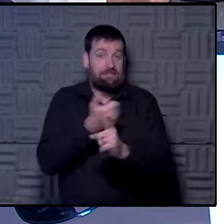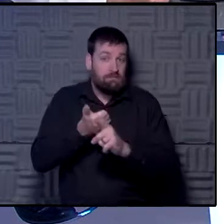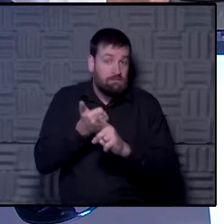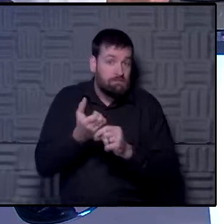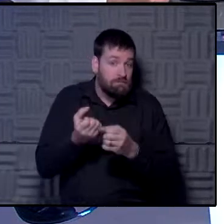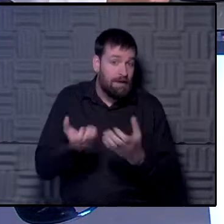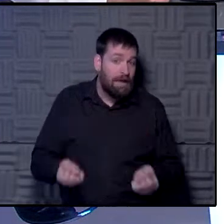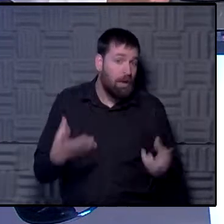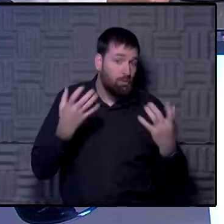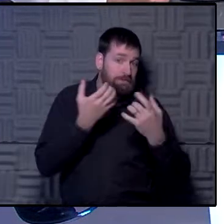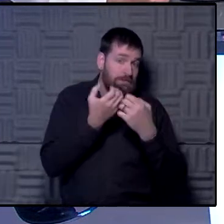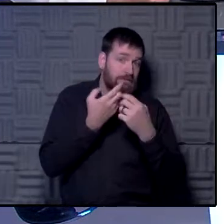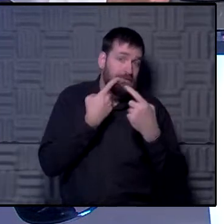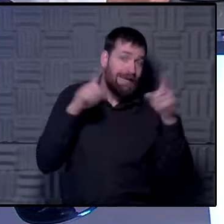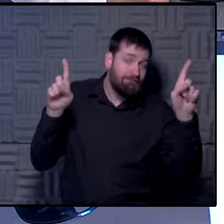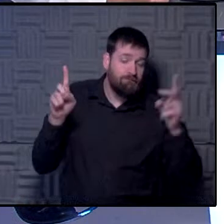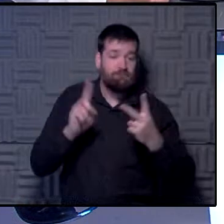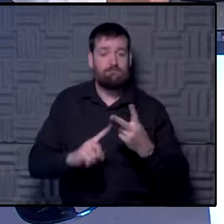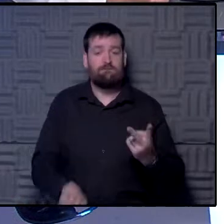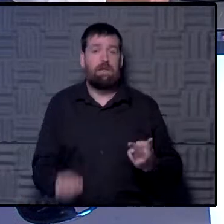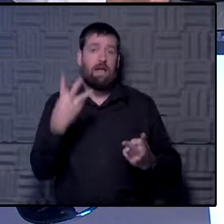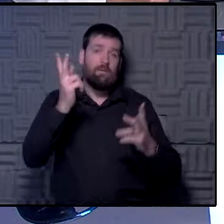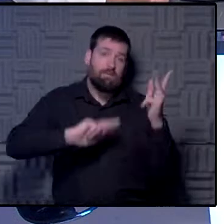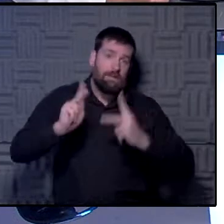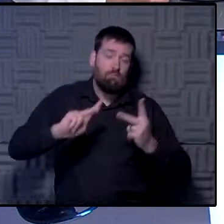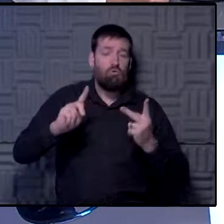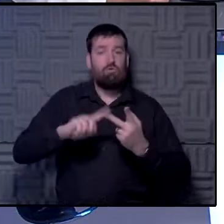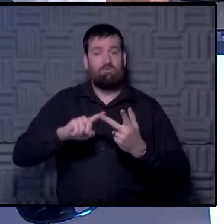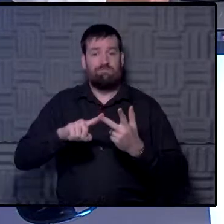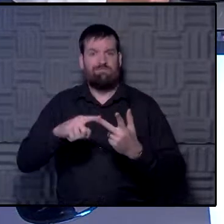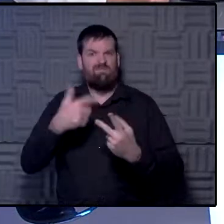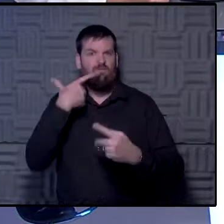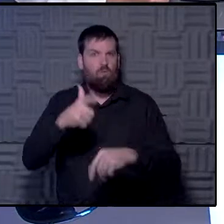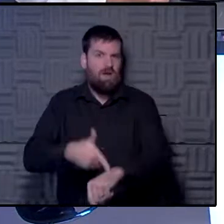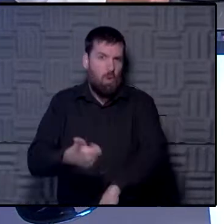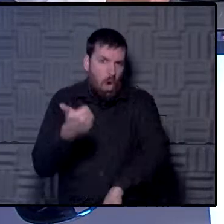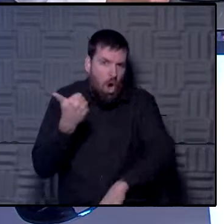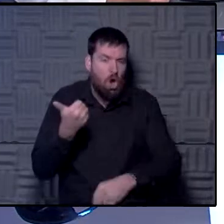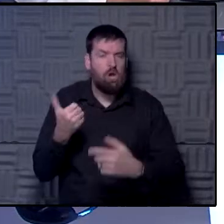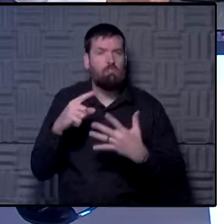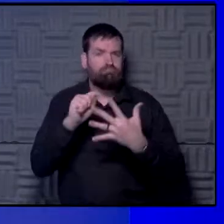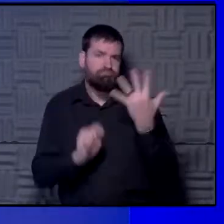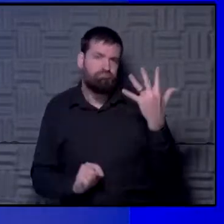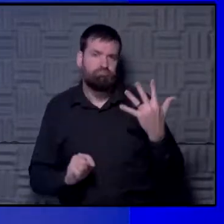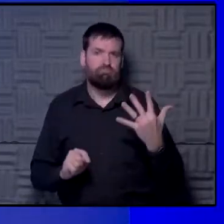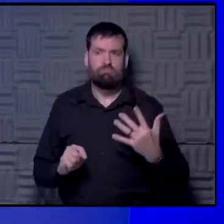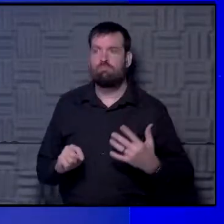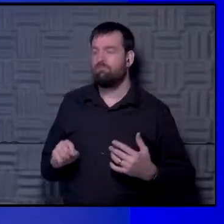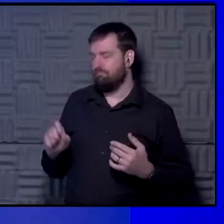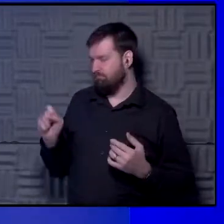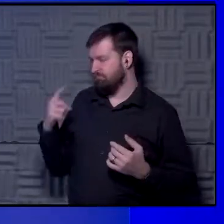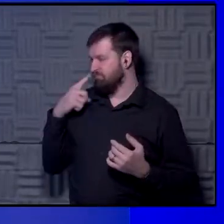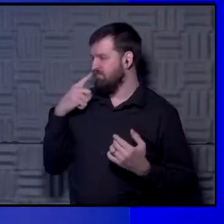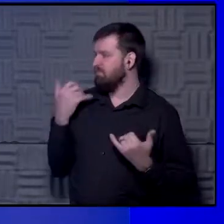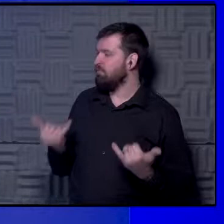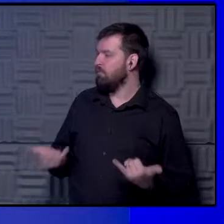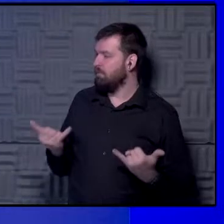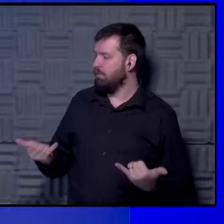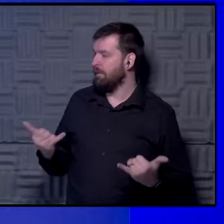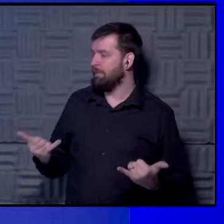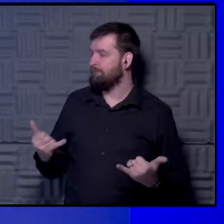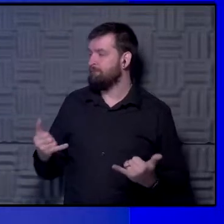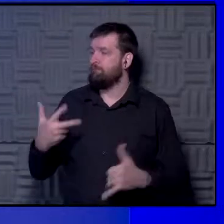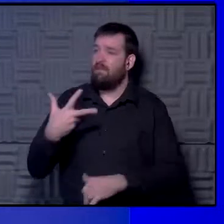vaccine is, how many people have had the vaccine, how long it lasts, and lots of other variables. Yeah, and for the time being,